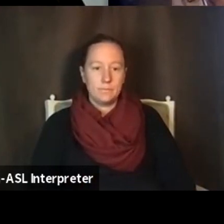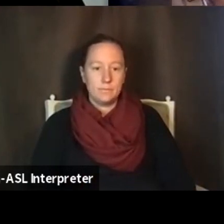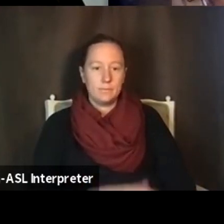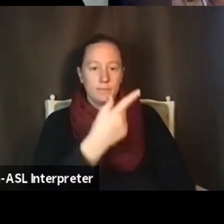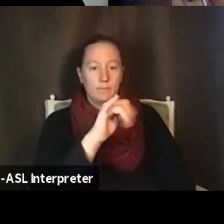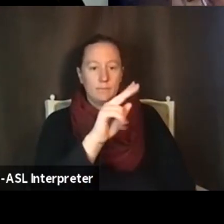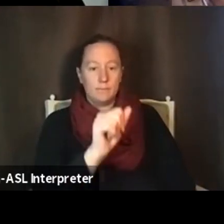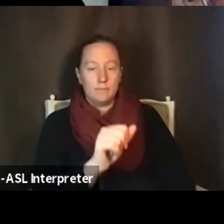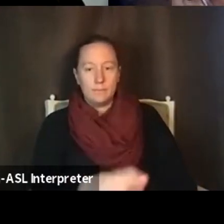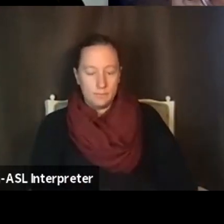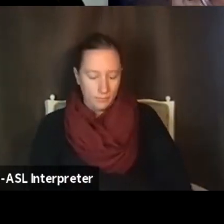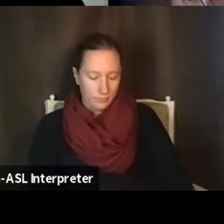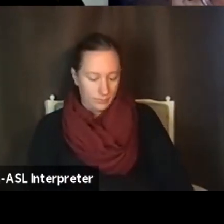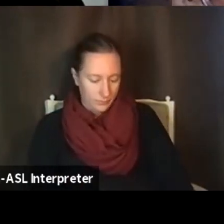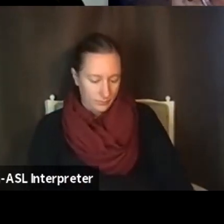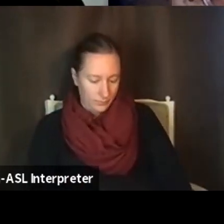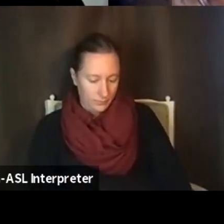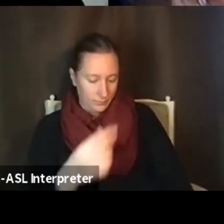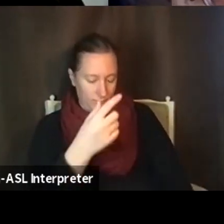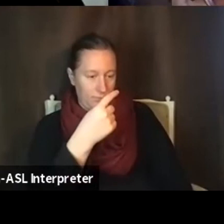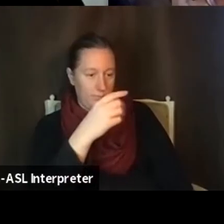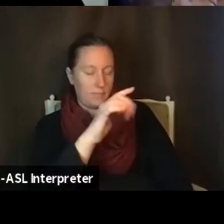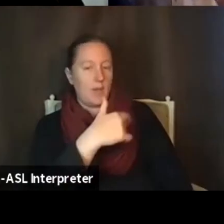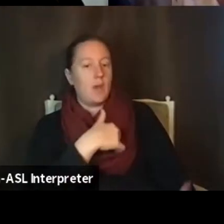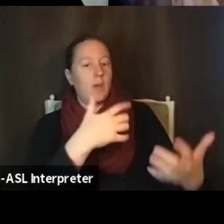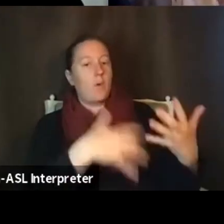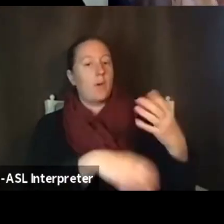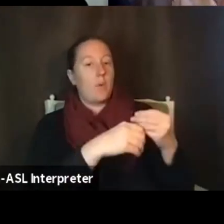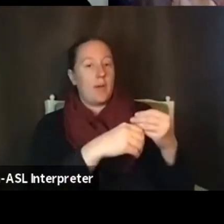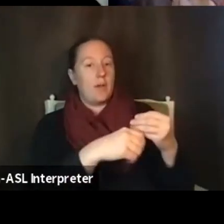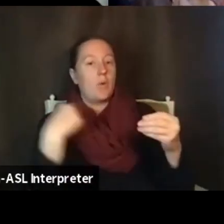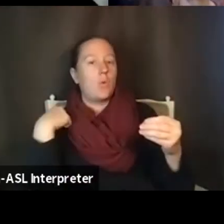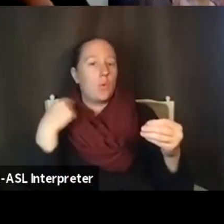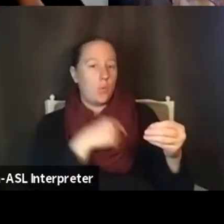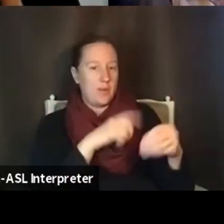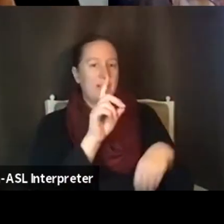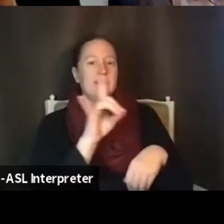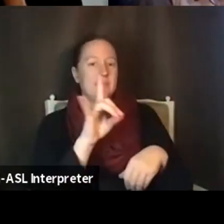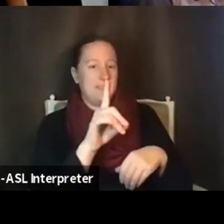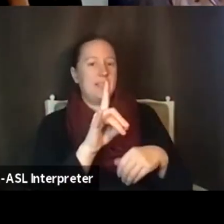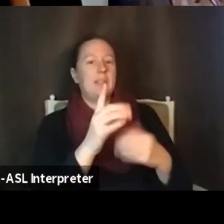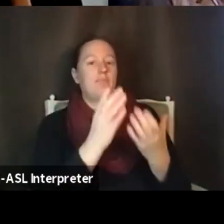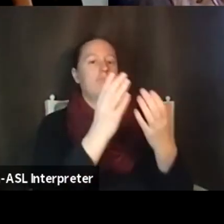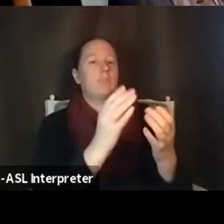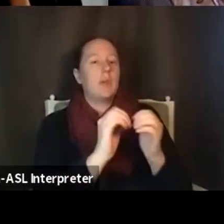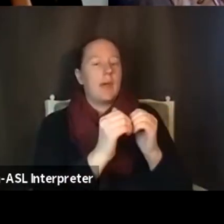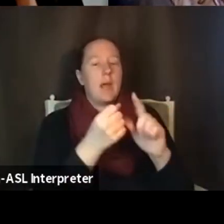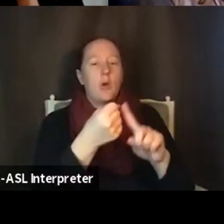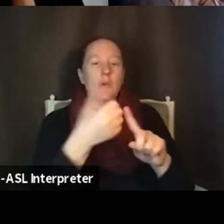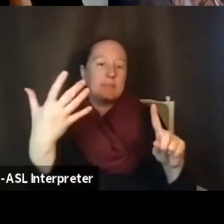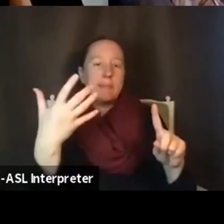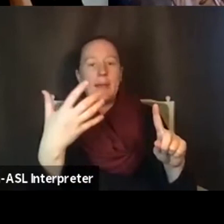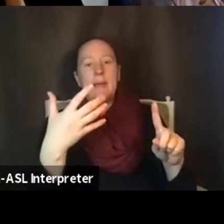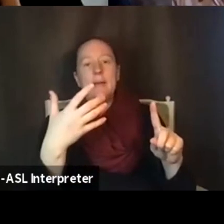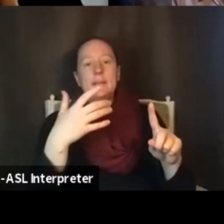Gina, did you want to add something? Sure, I just was going to add that we did make a number of recommendations on how to expand the workforce